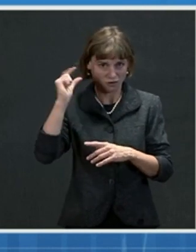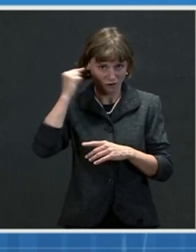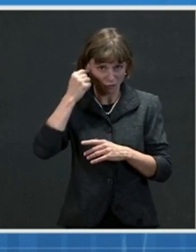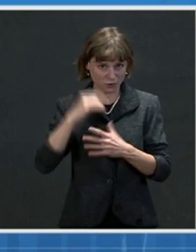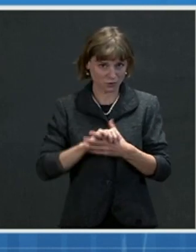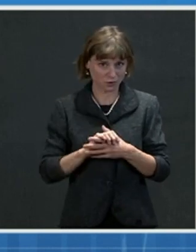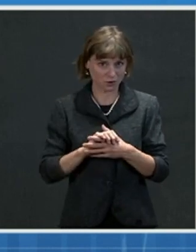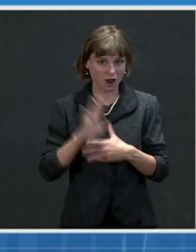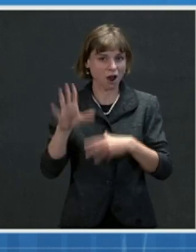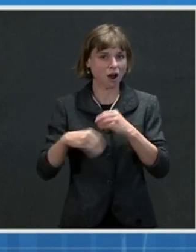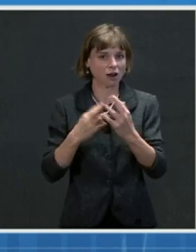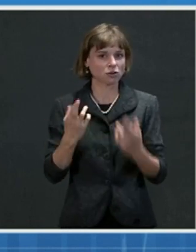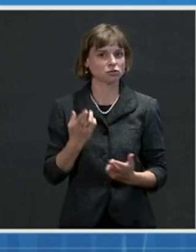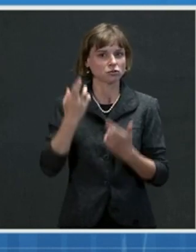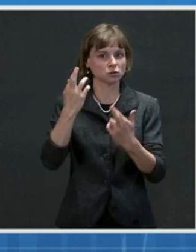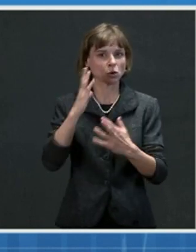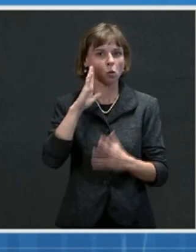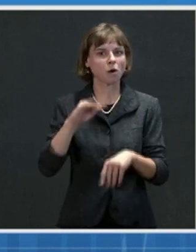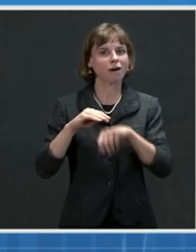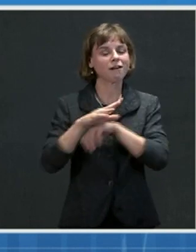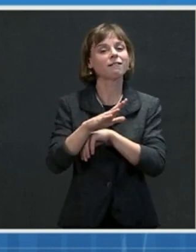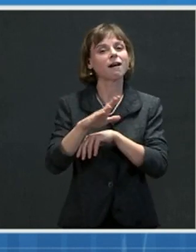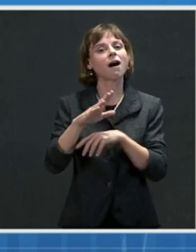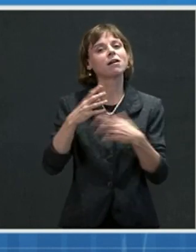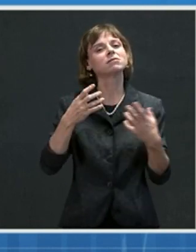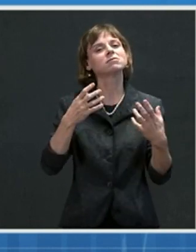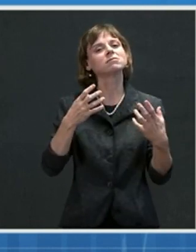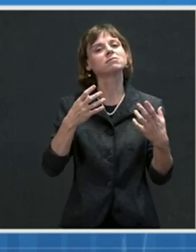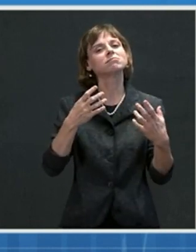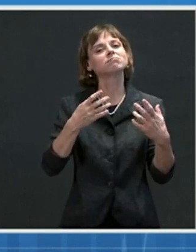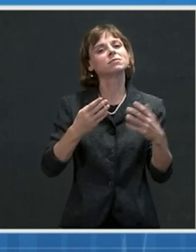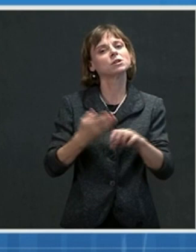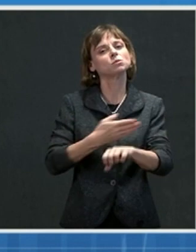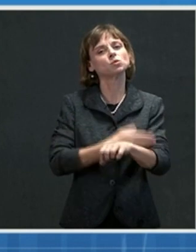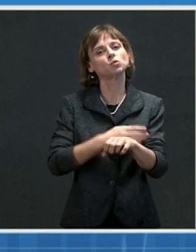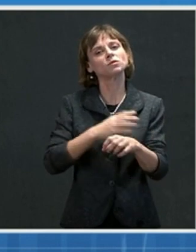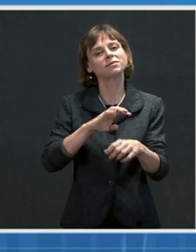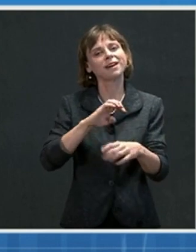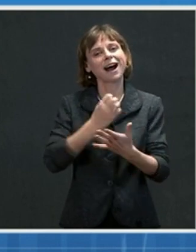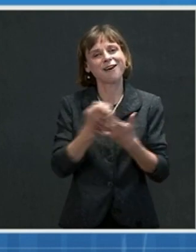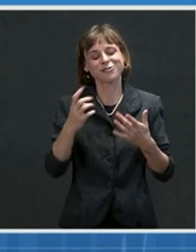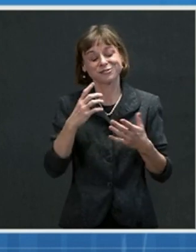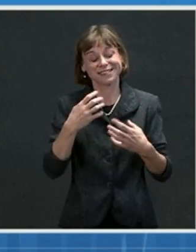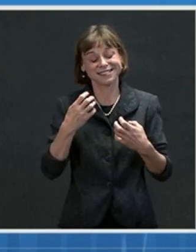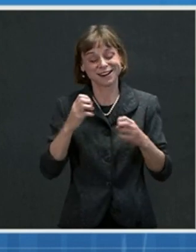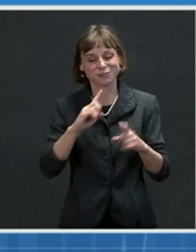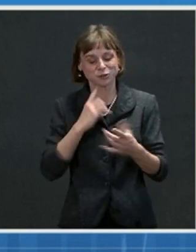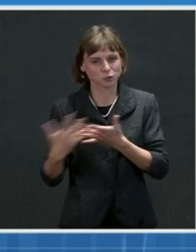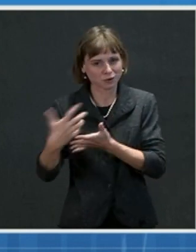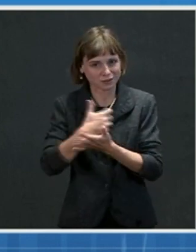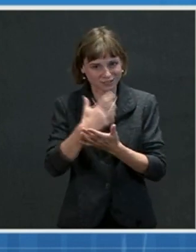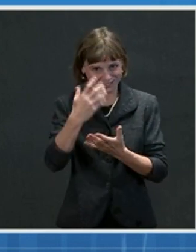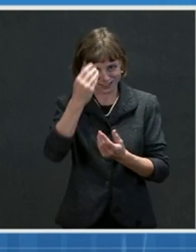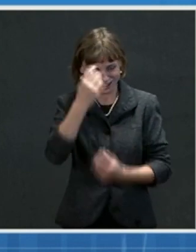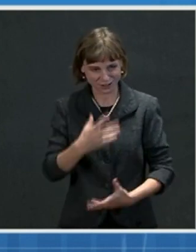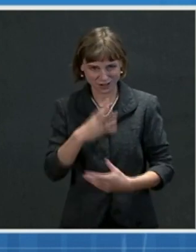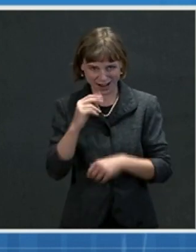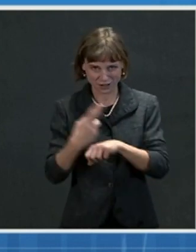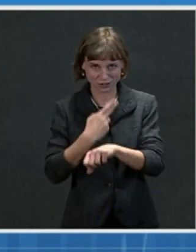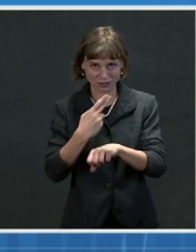Additional recommendations will advise on efforts to improve our data collection and use, as well as a long-term plan to address data